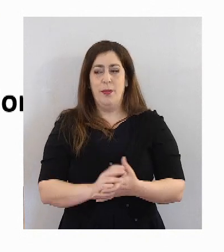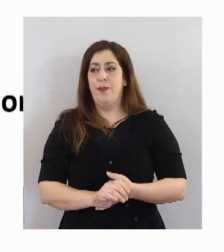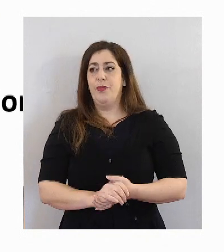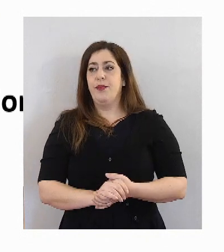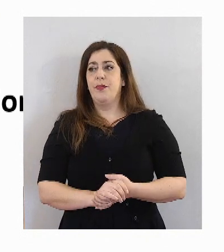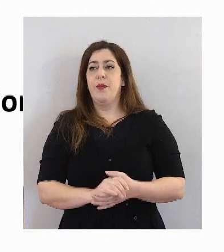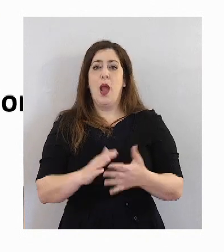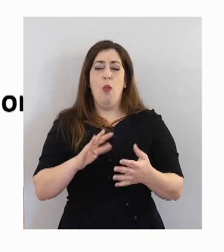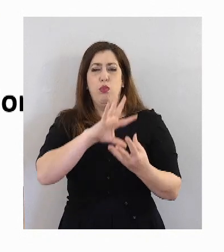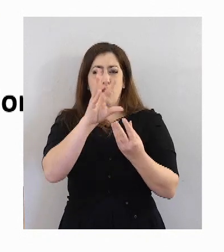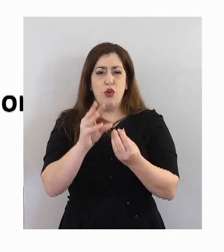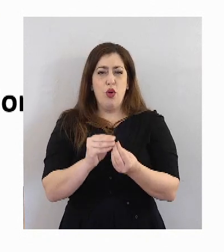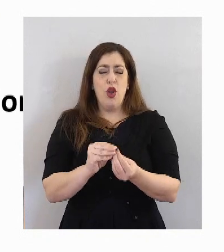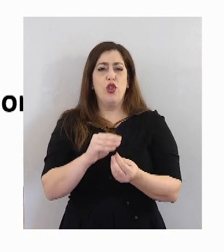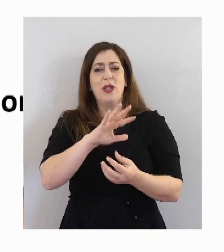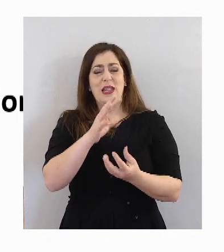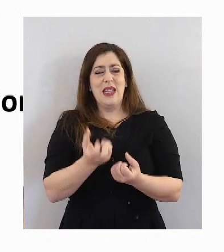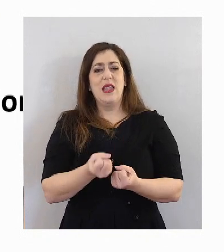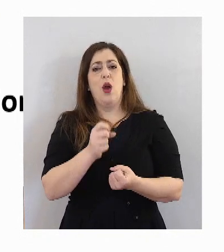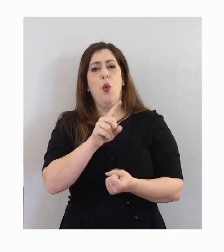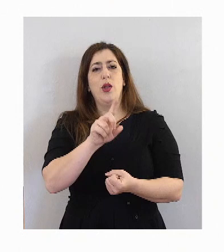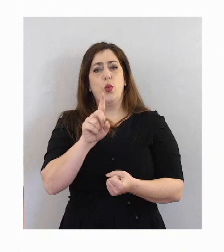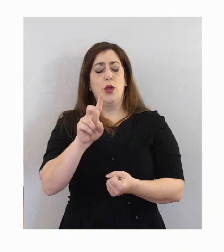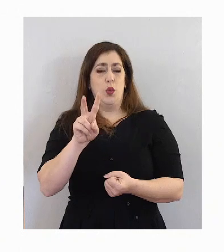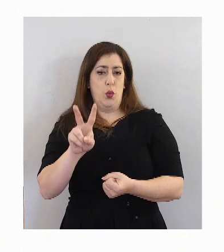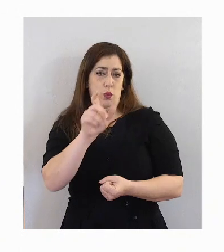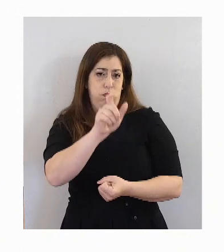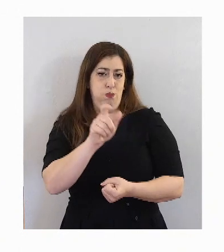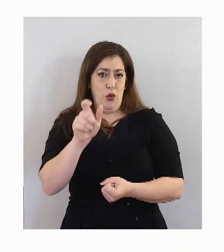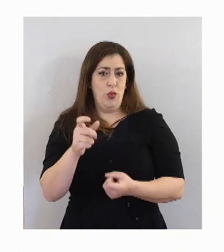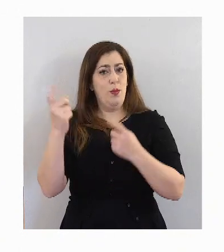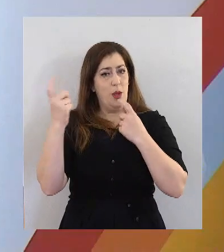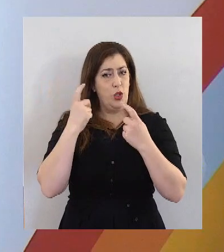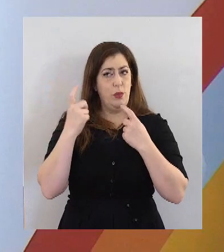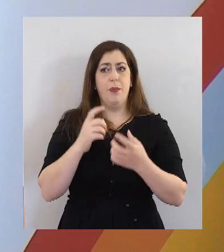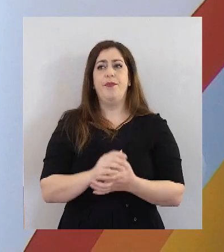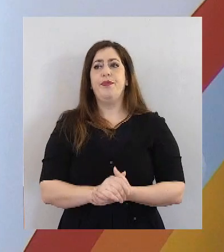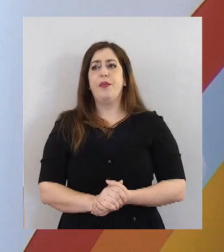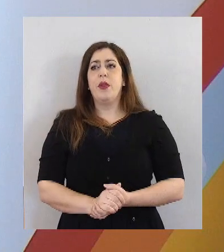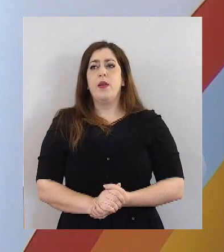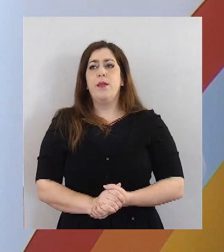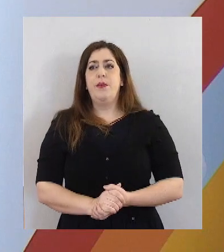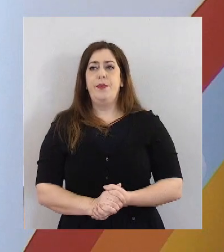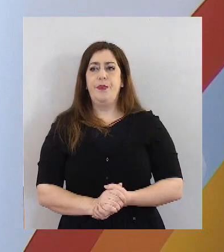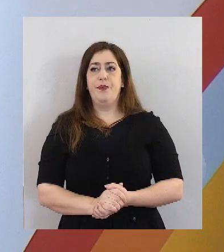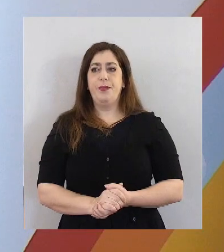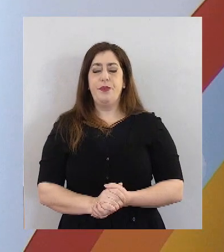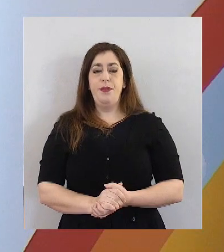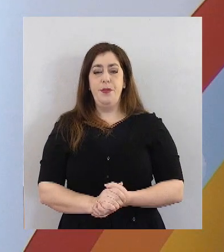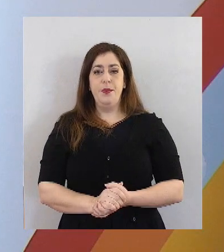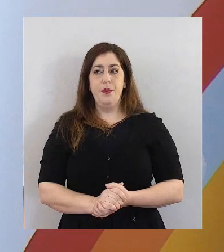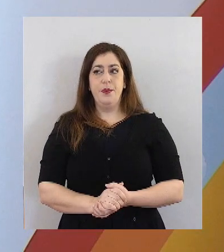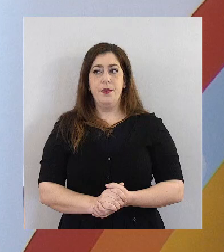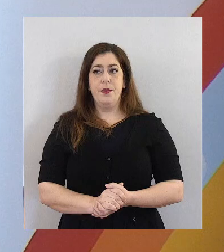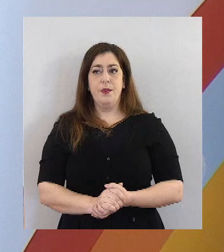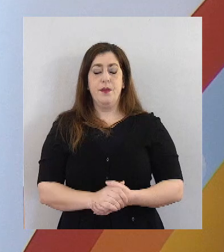112 persons for this cohort. The training content, as I said,